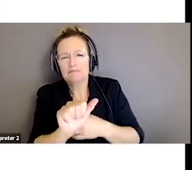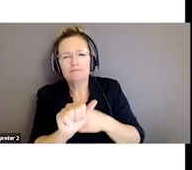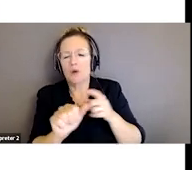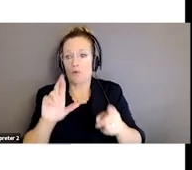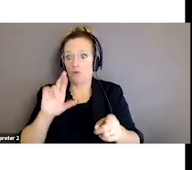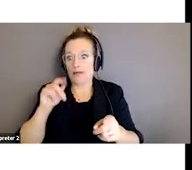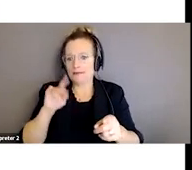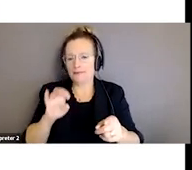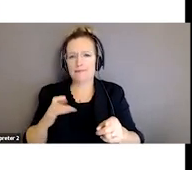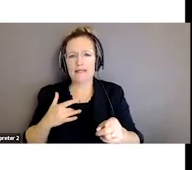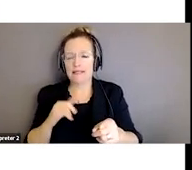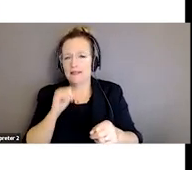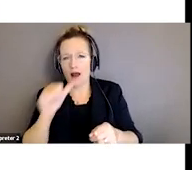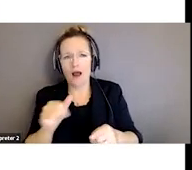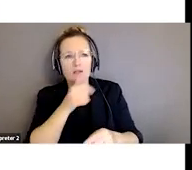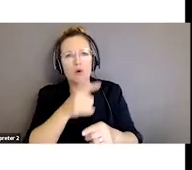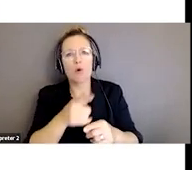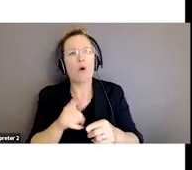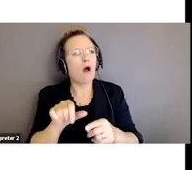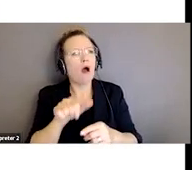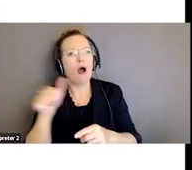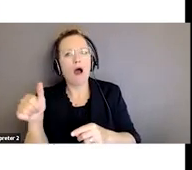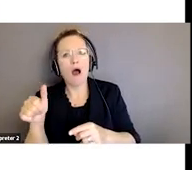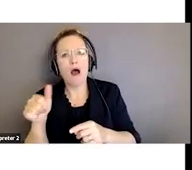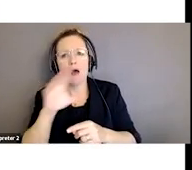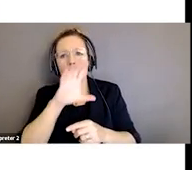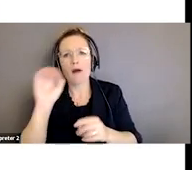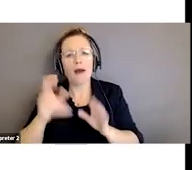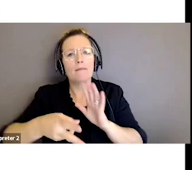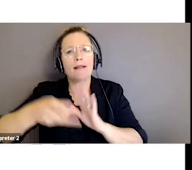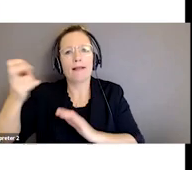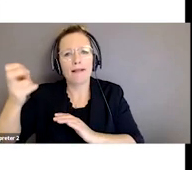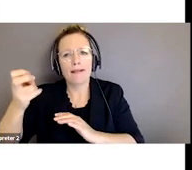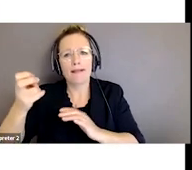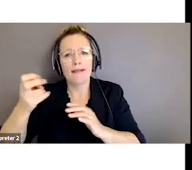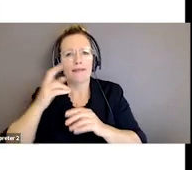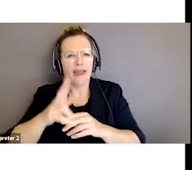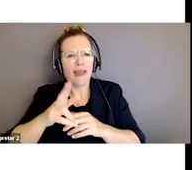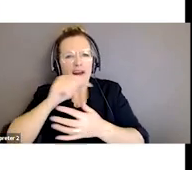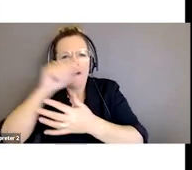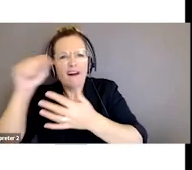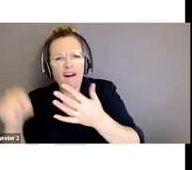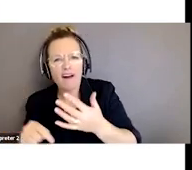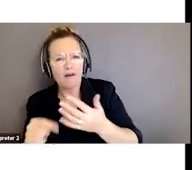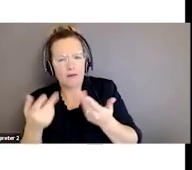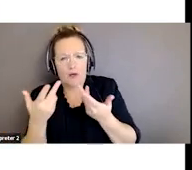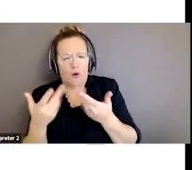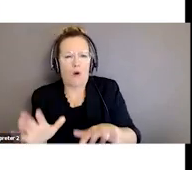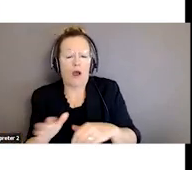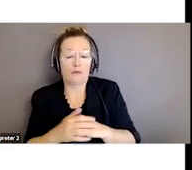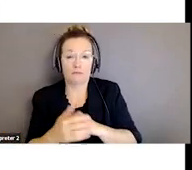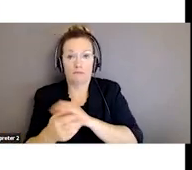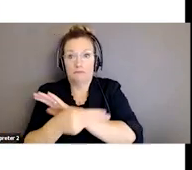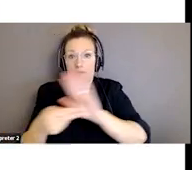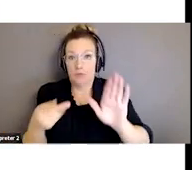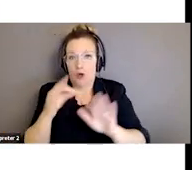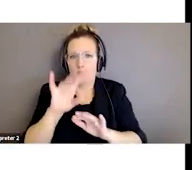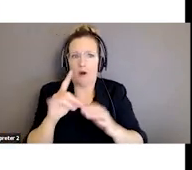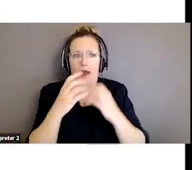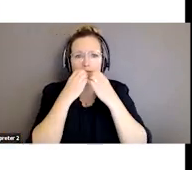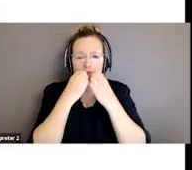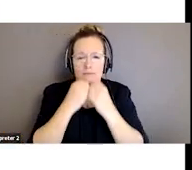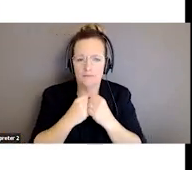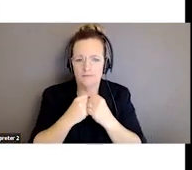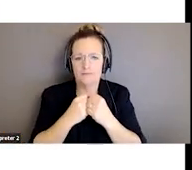So what do they rely on? They rely a lot on their brand. So McDonald's, for example, has over the years filed over 600